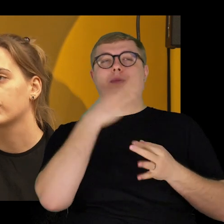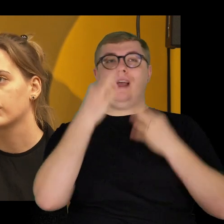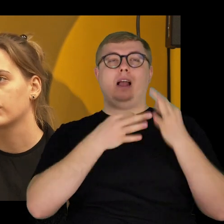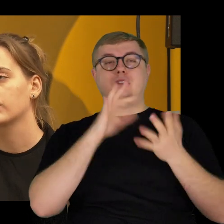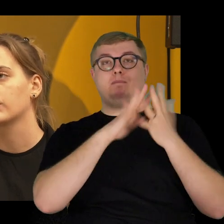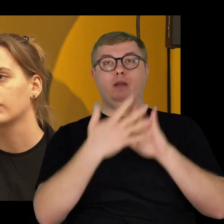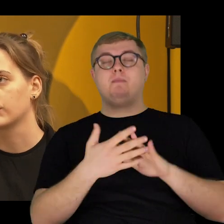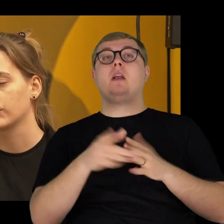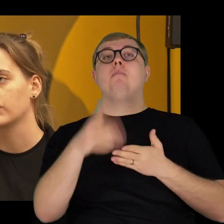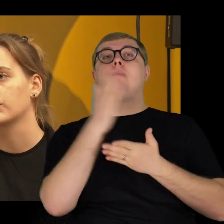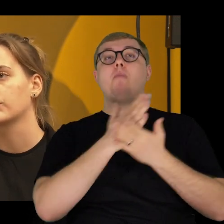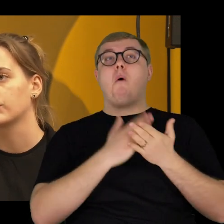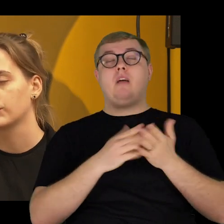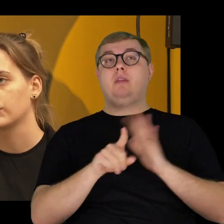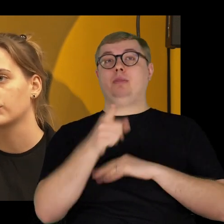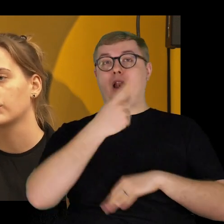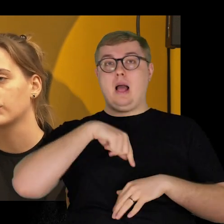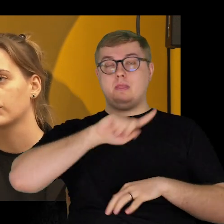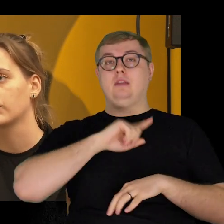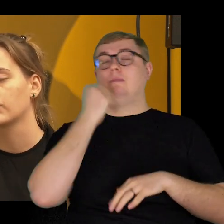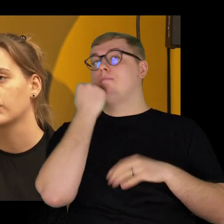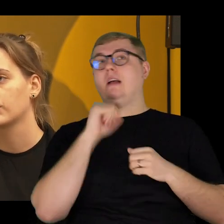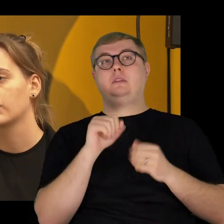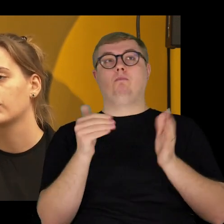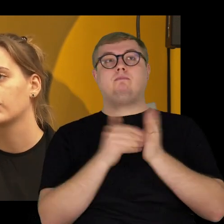mapping is for us a very good